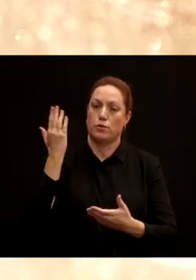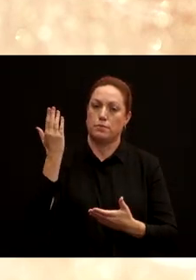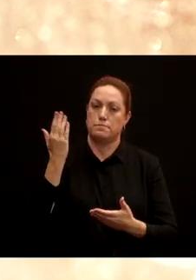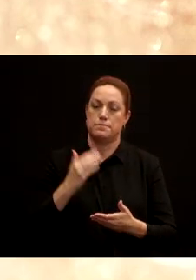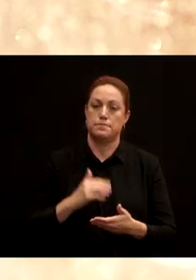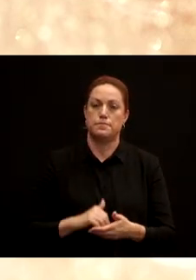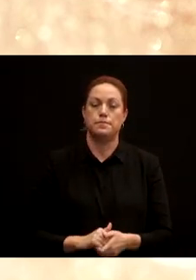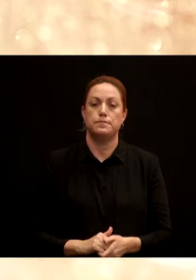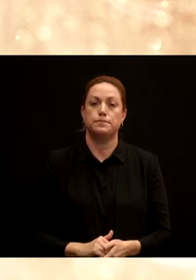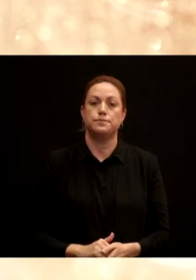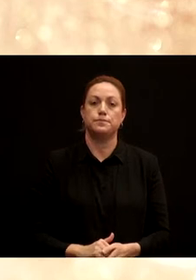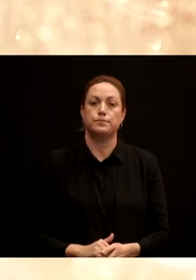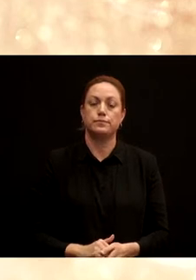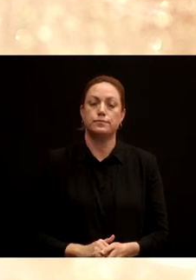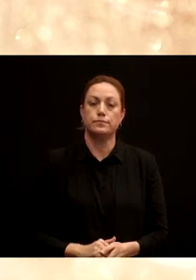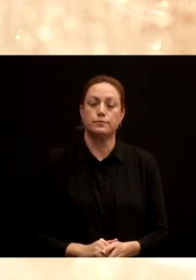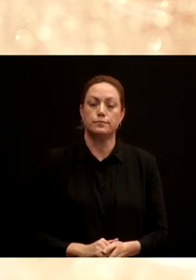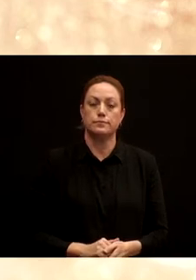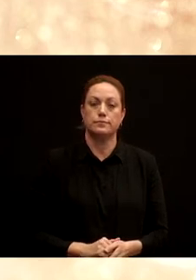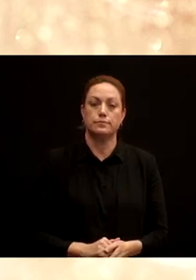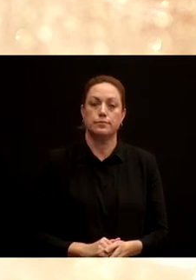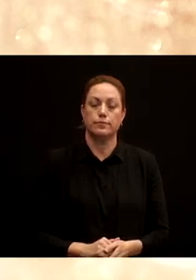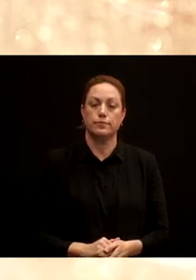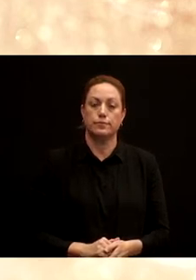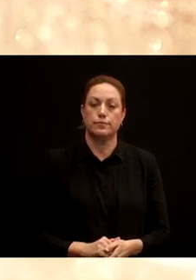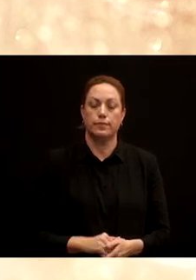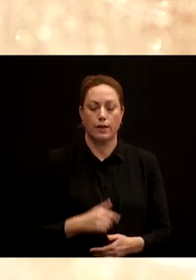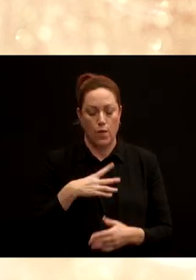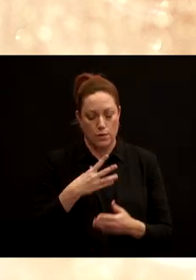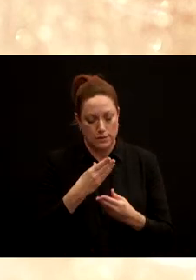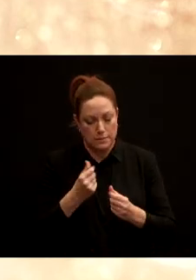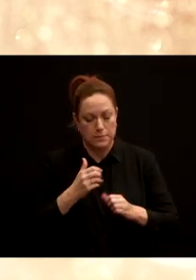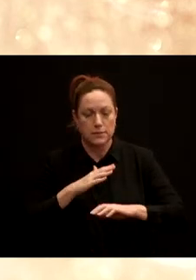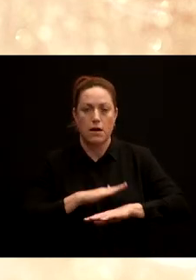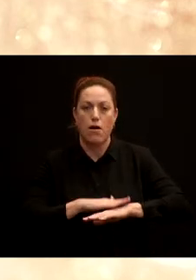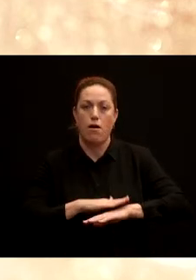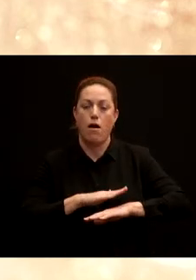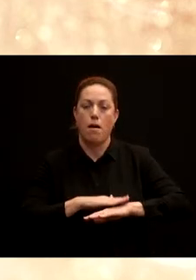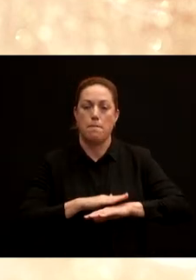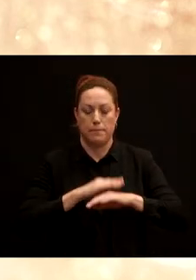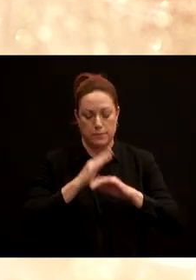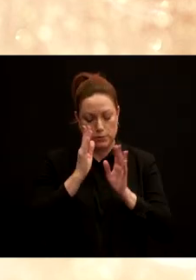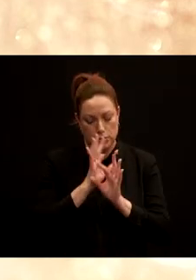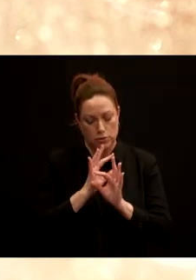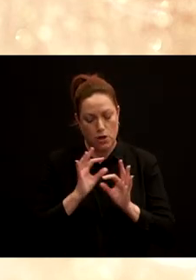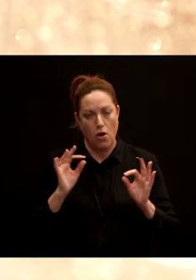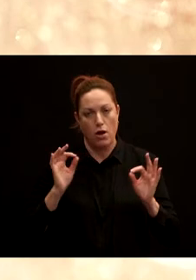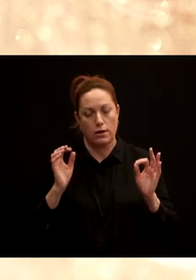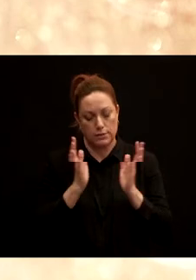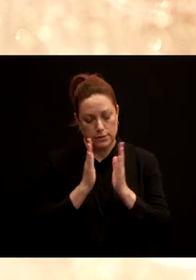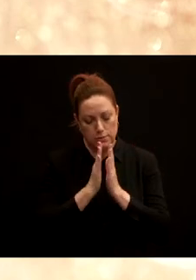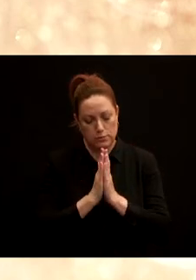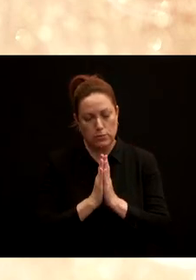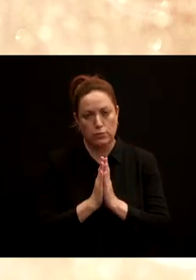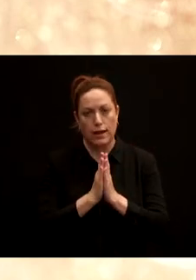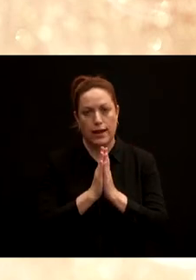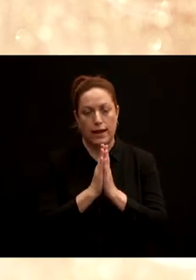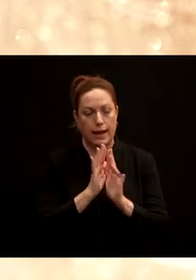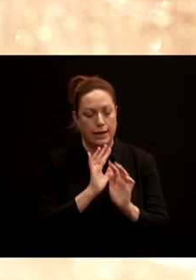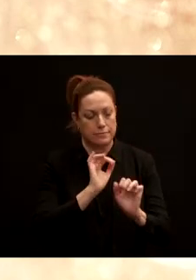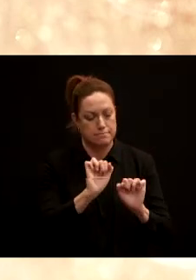So let us spend a few moments now in silent contemplation, participating in this